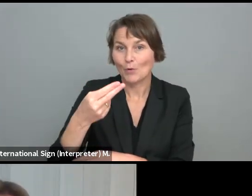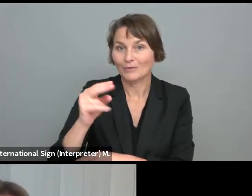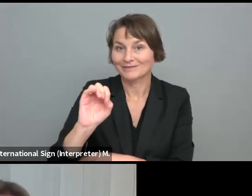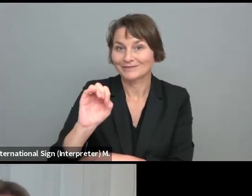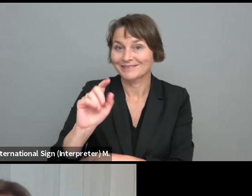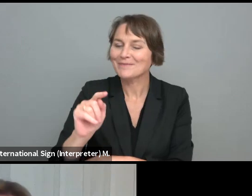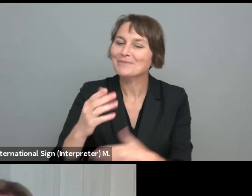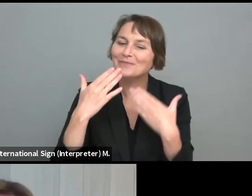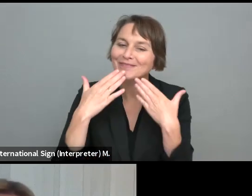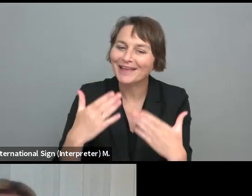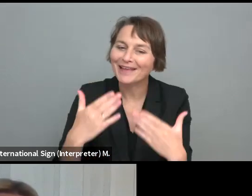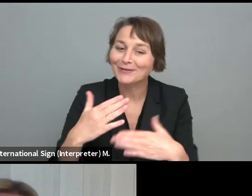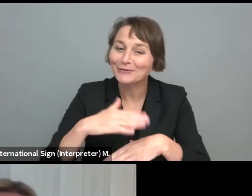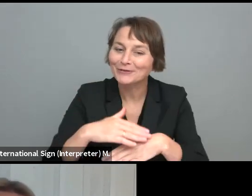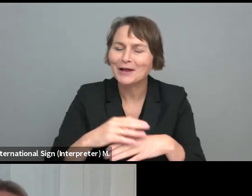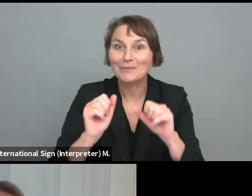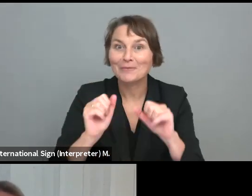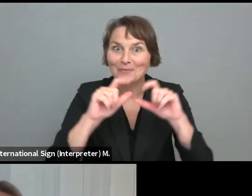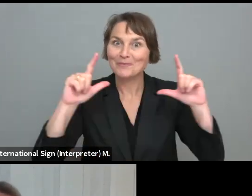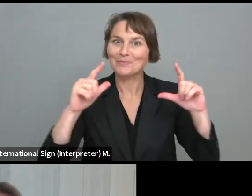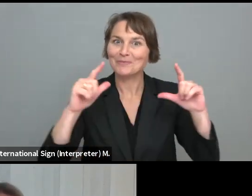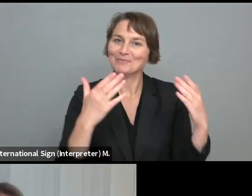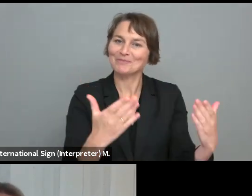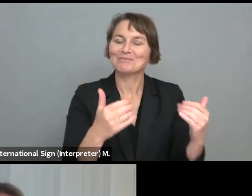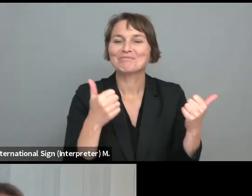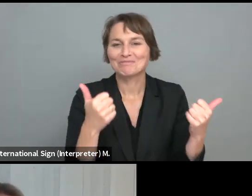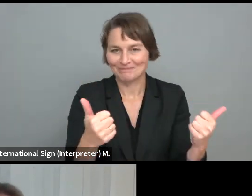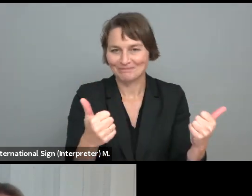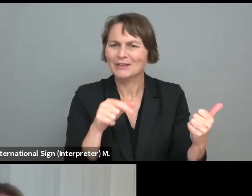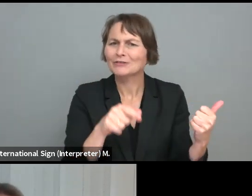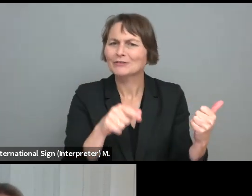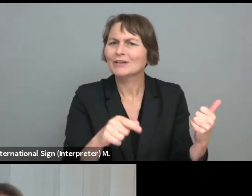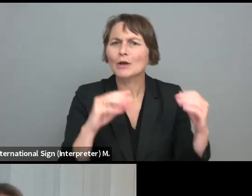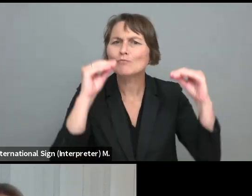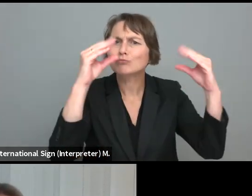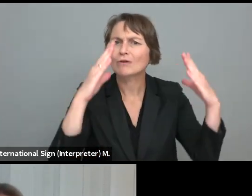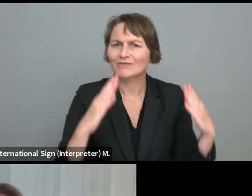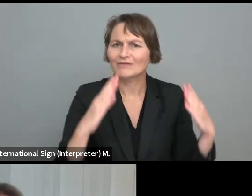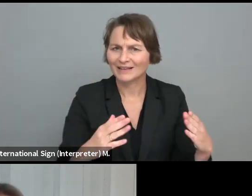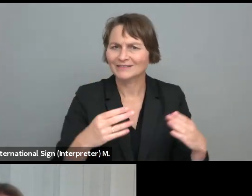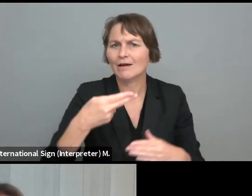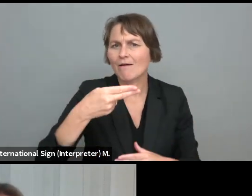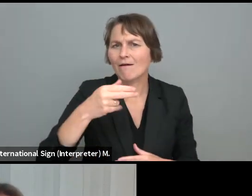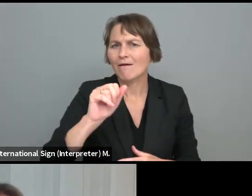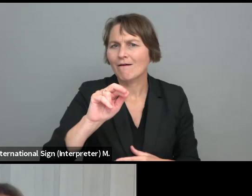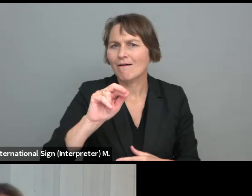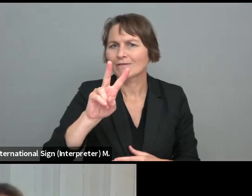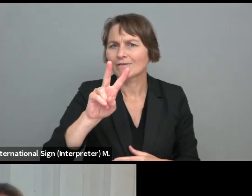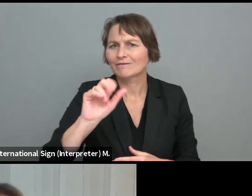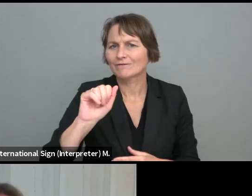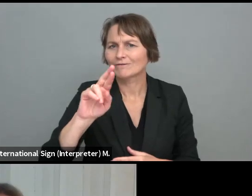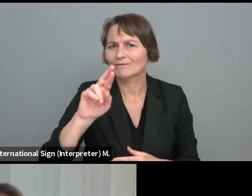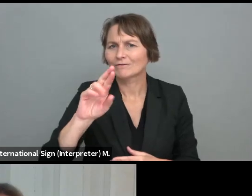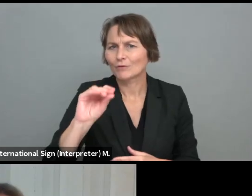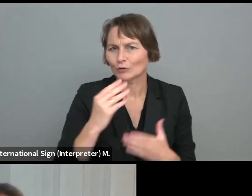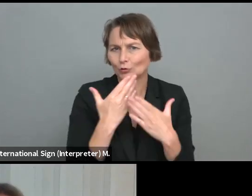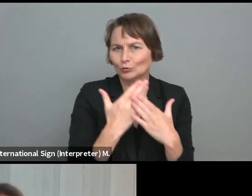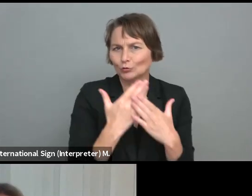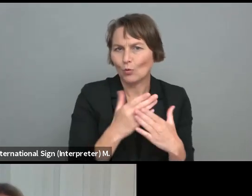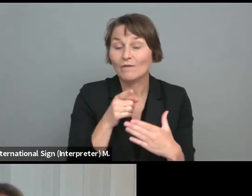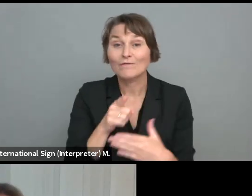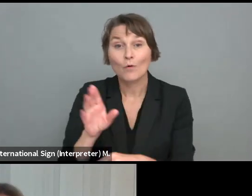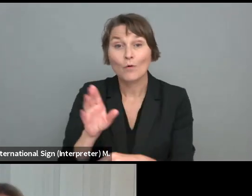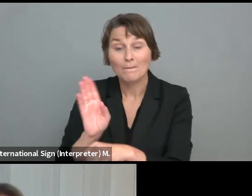pop your camera on, lovely. Iris is professor at Harvard School of Business. She is the Albert Pratt Professor